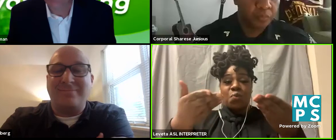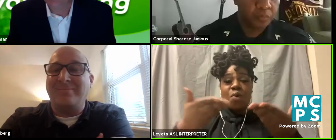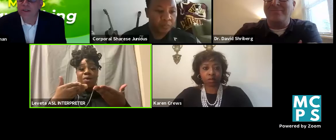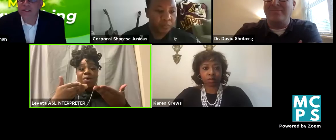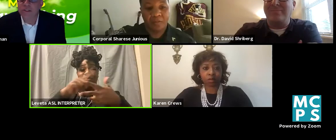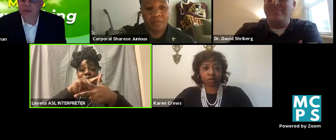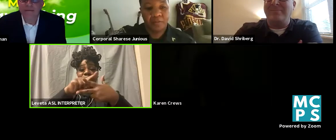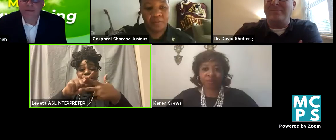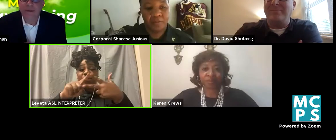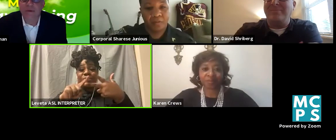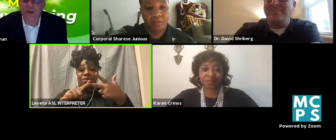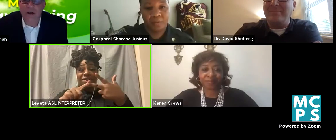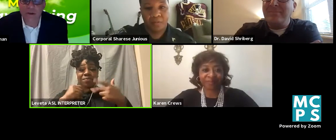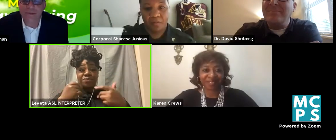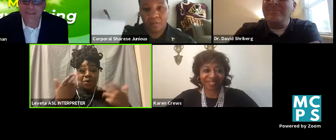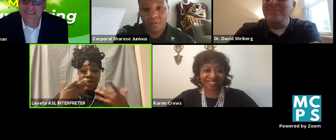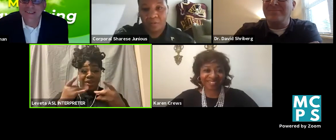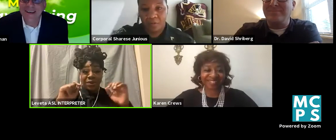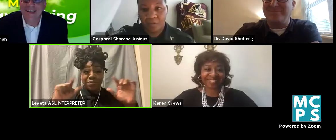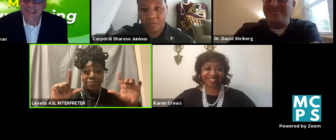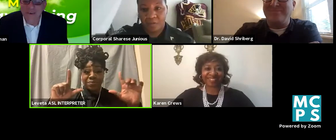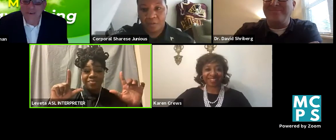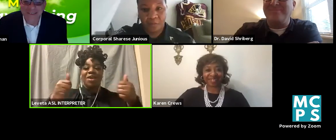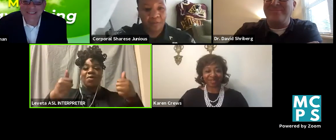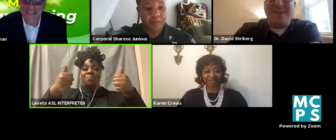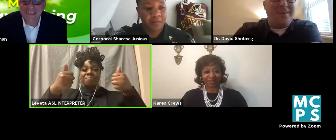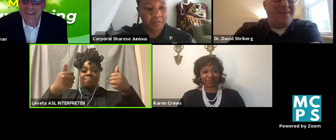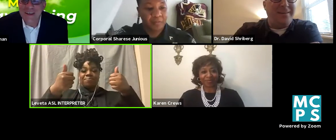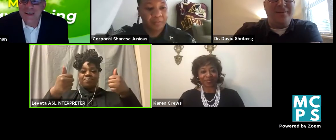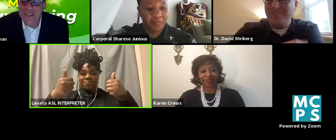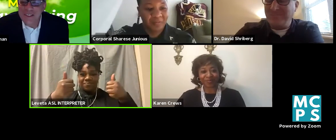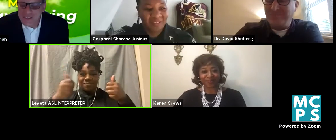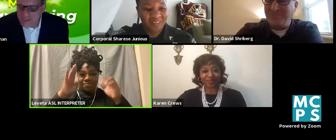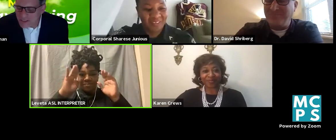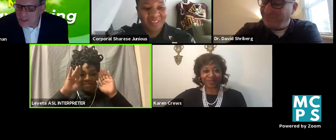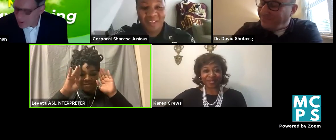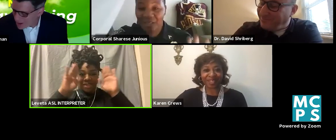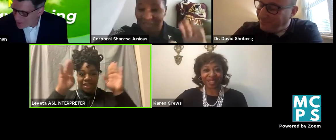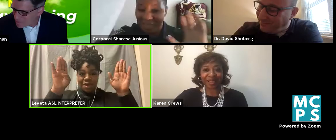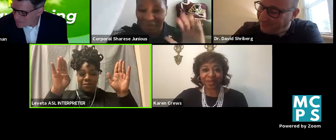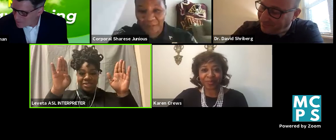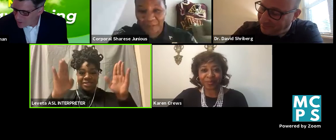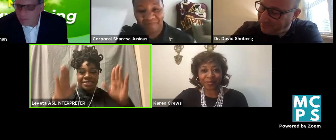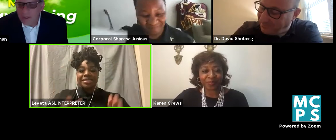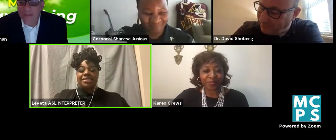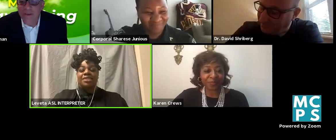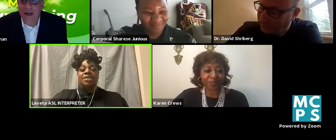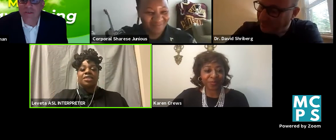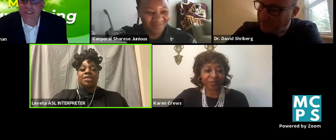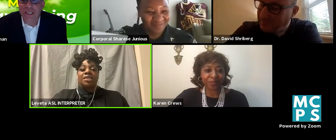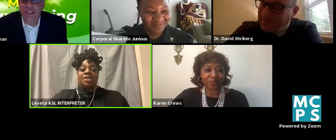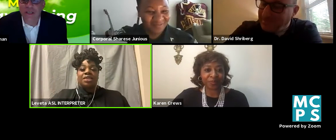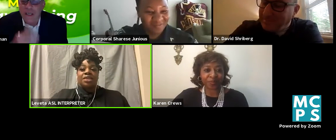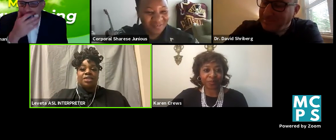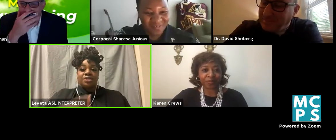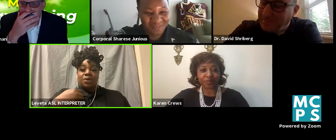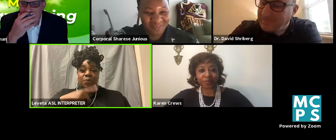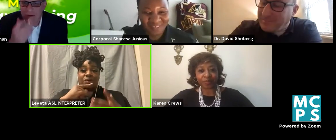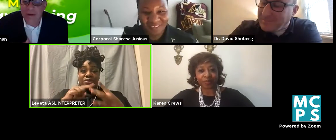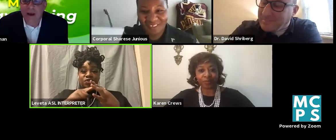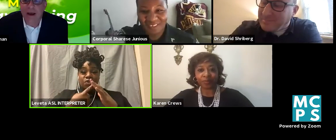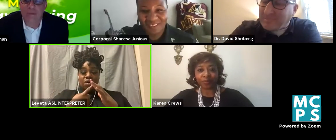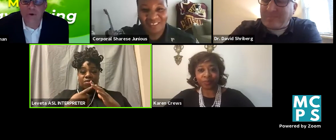Are we all on the screen? There we go. Hello. Hello. So we're going to begin the conversation,